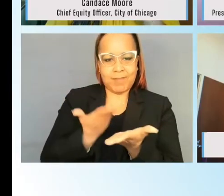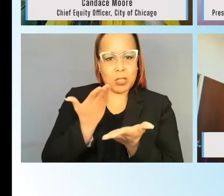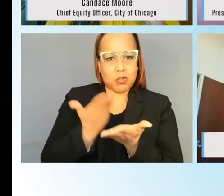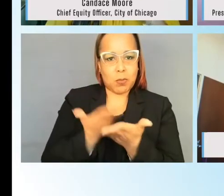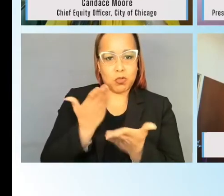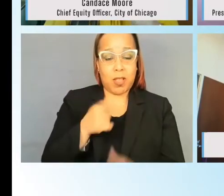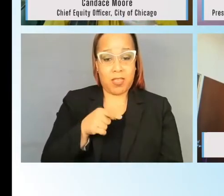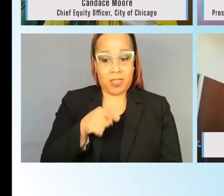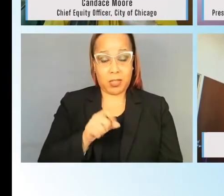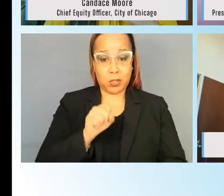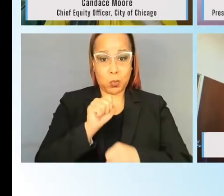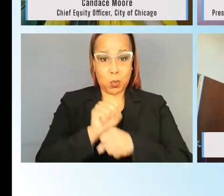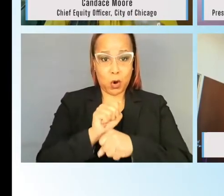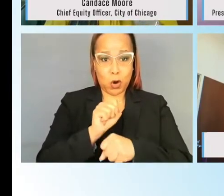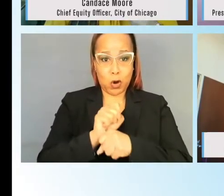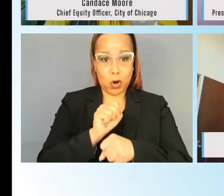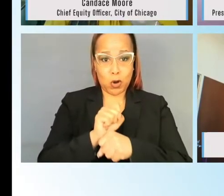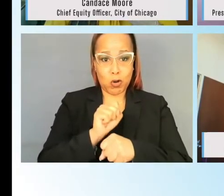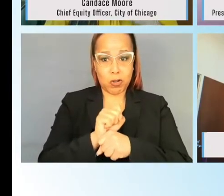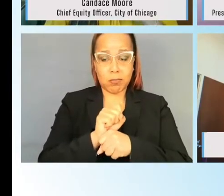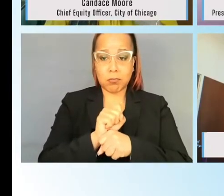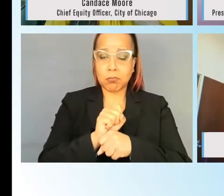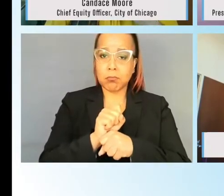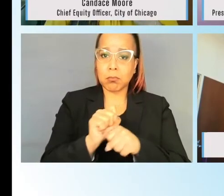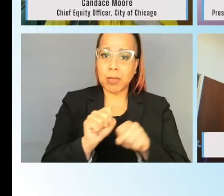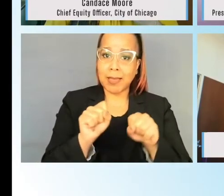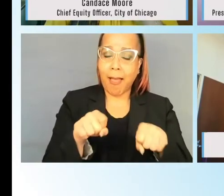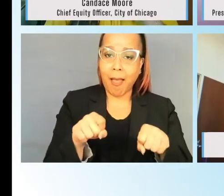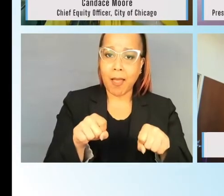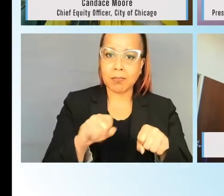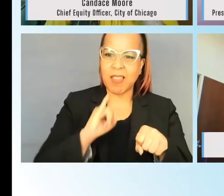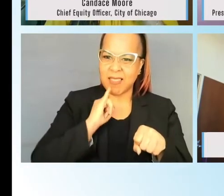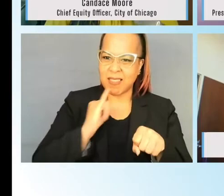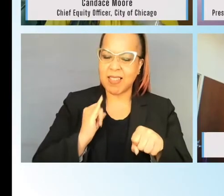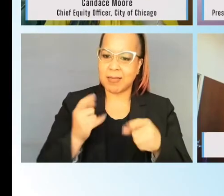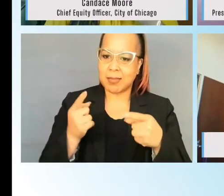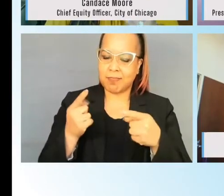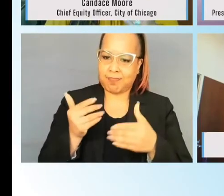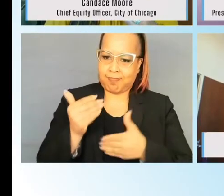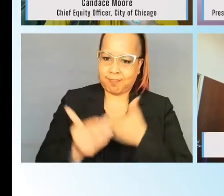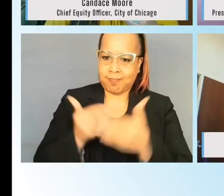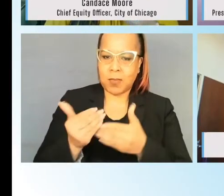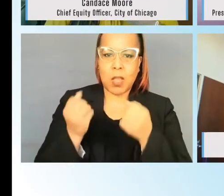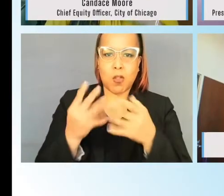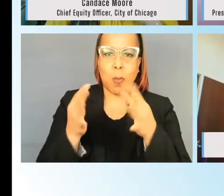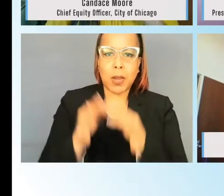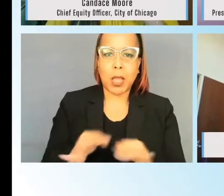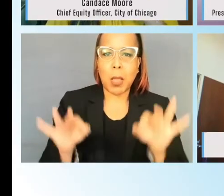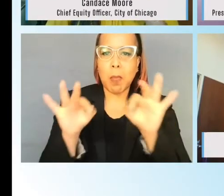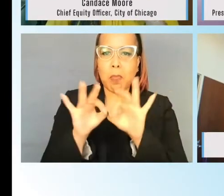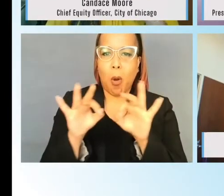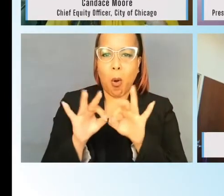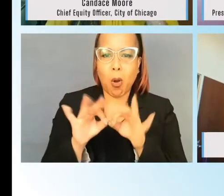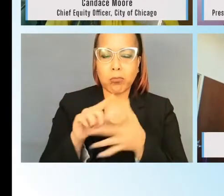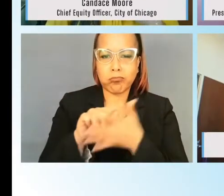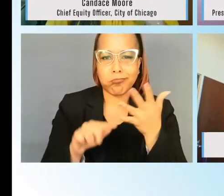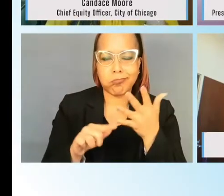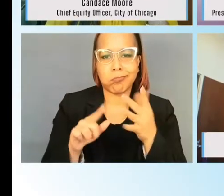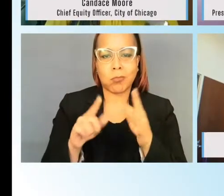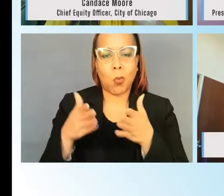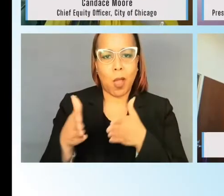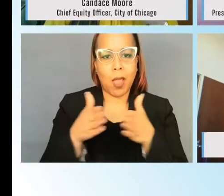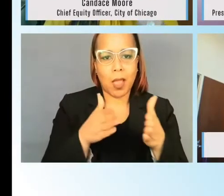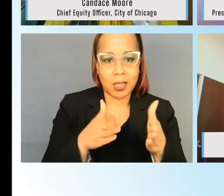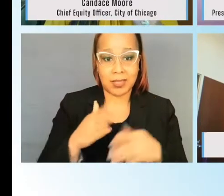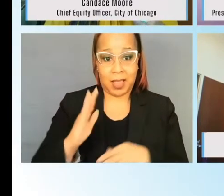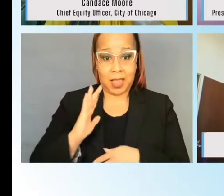work can and is happening in so many important and powerful ways. And our ability